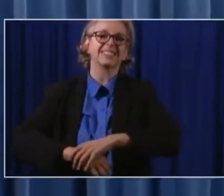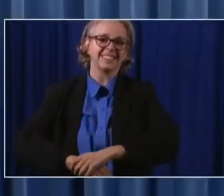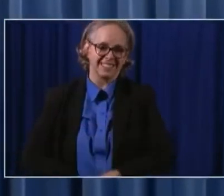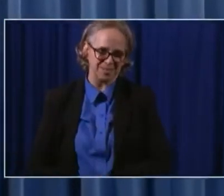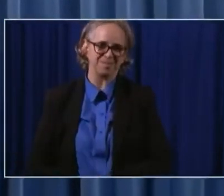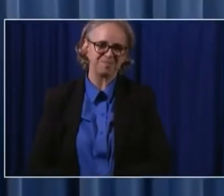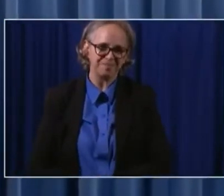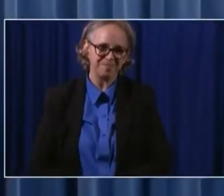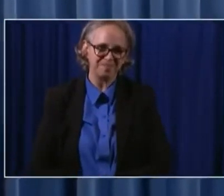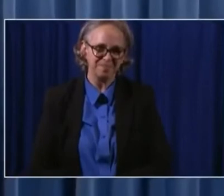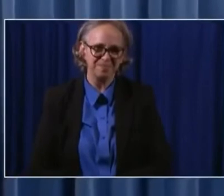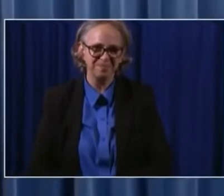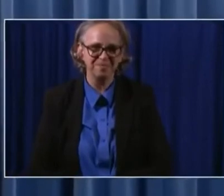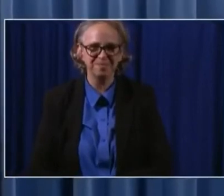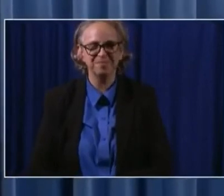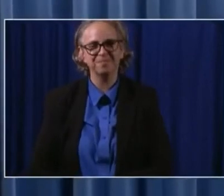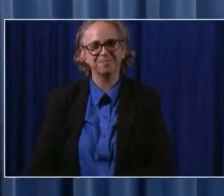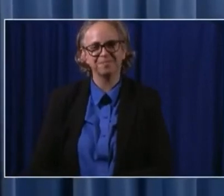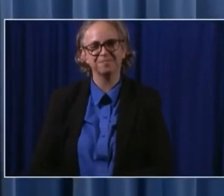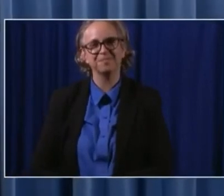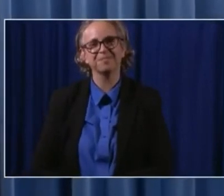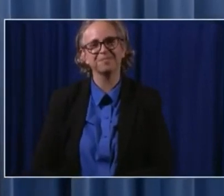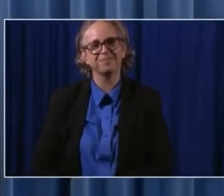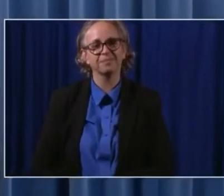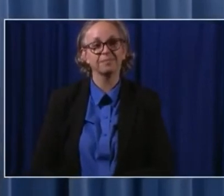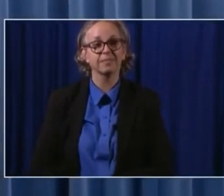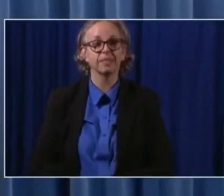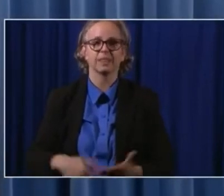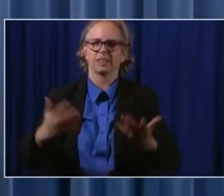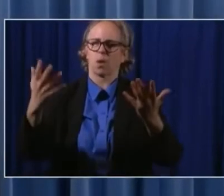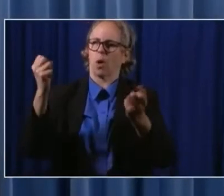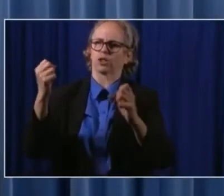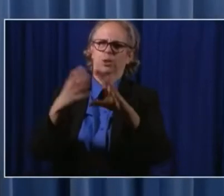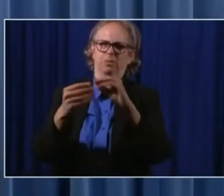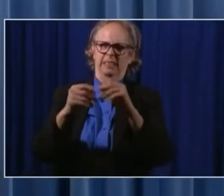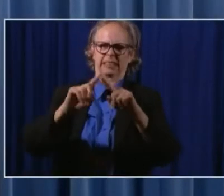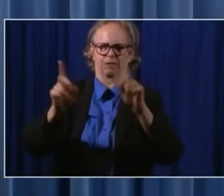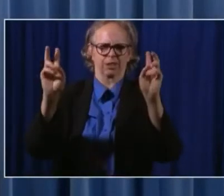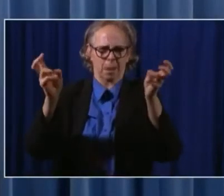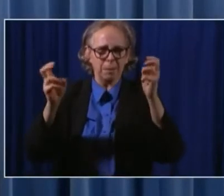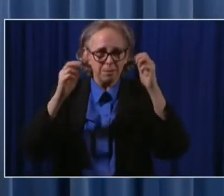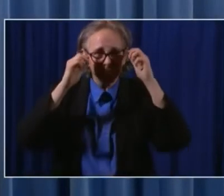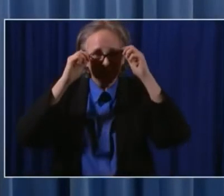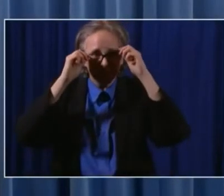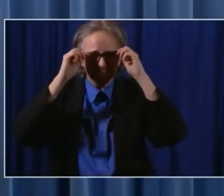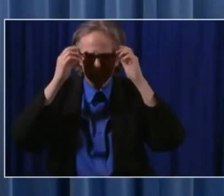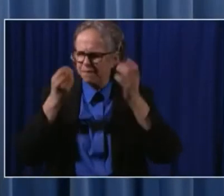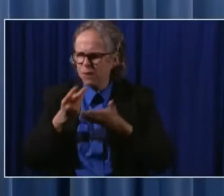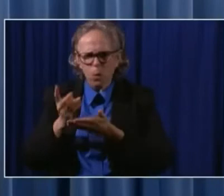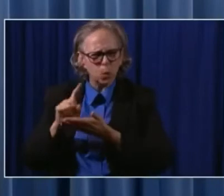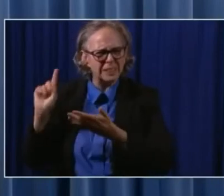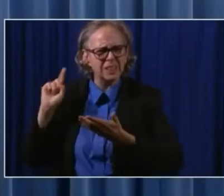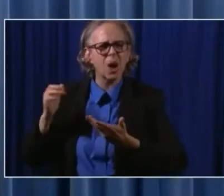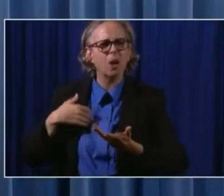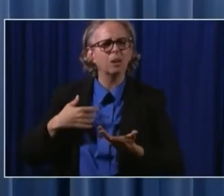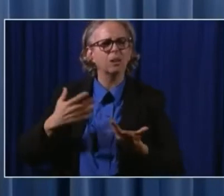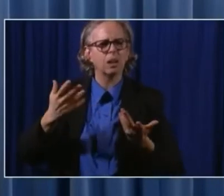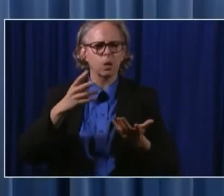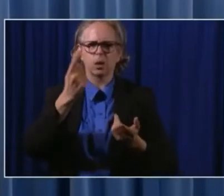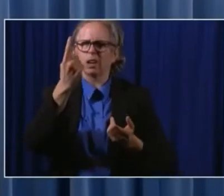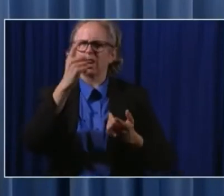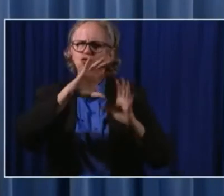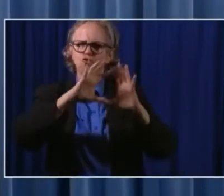Let me now move to another subject. A few weeks ago, we talked about a group of students who traveled to Myrtle Beach together